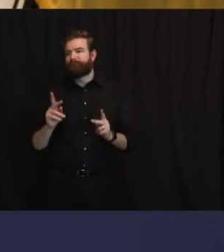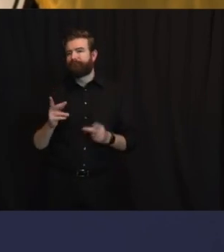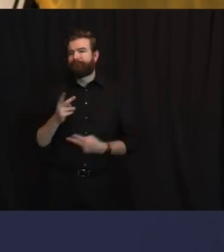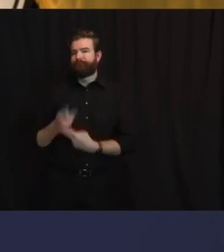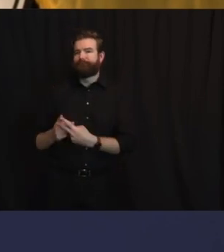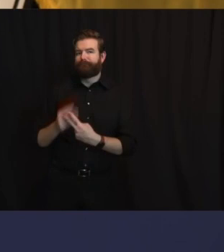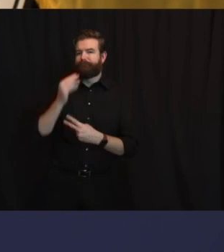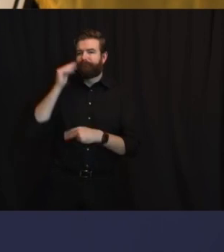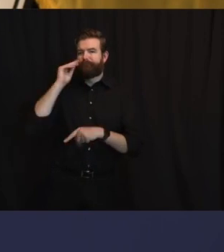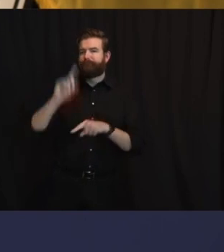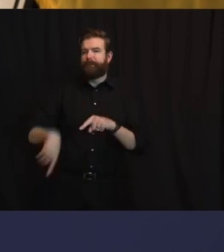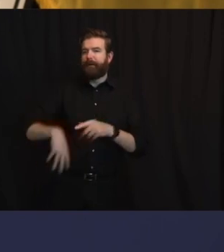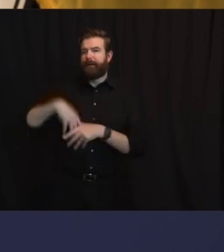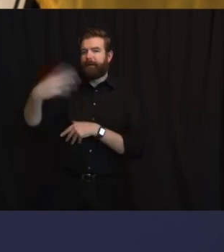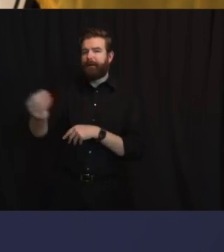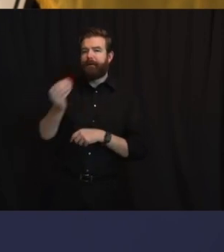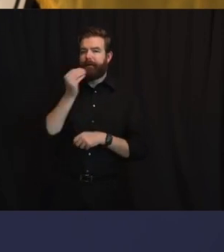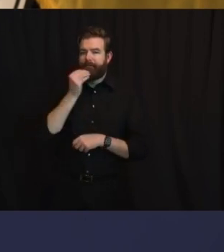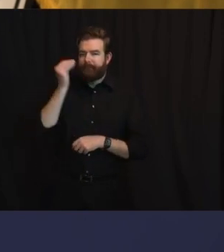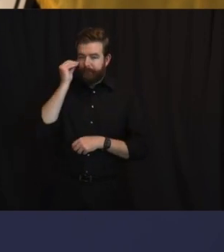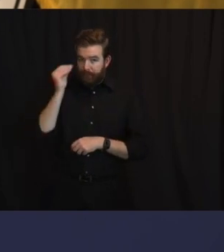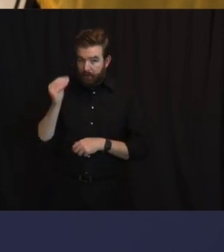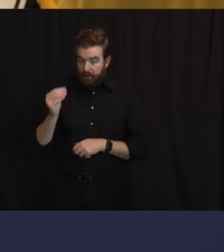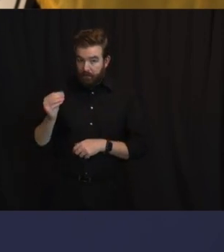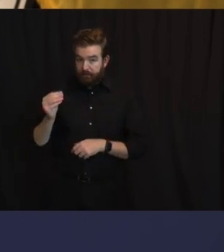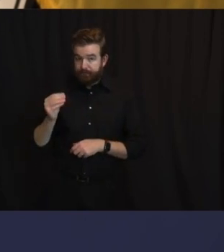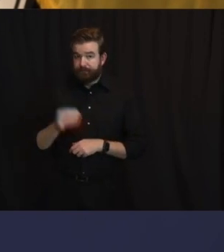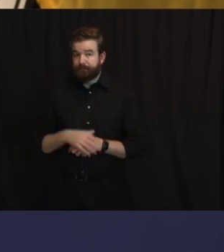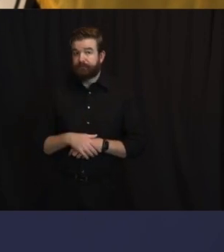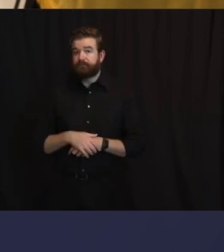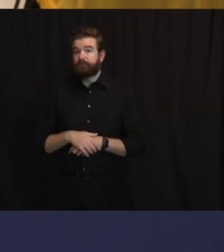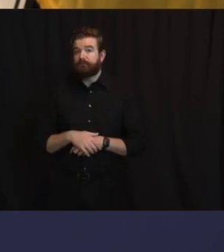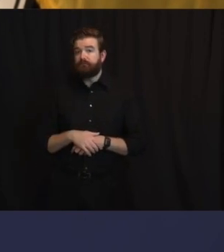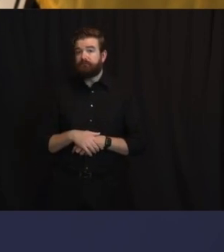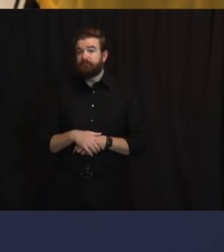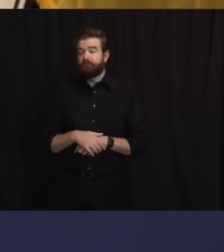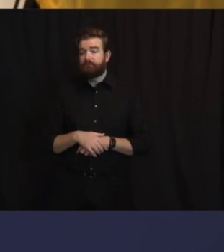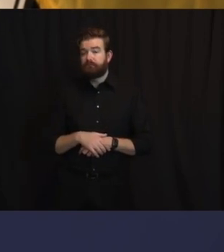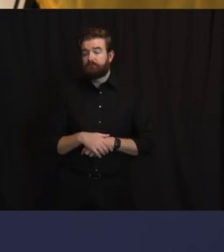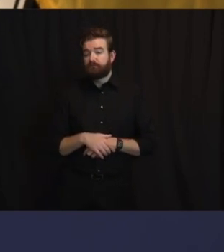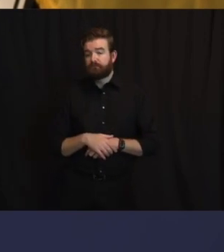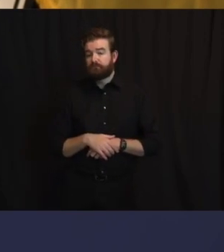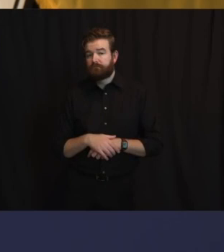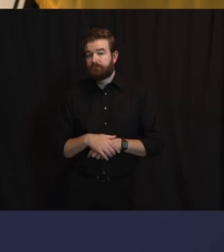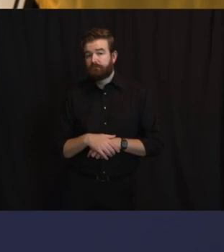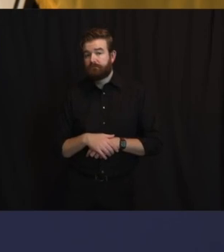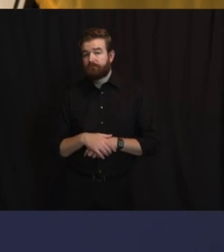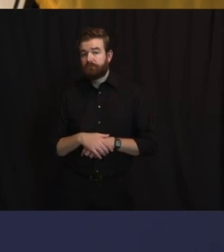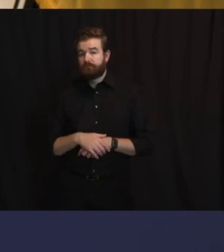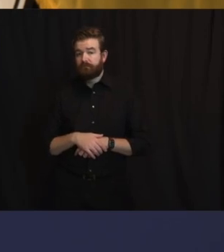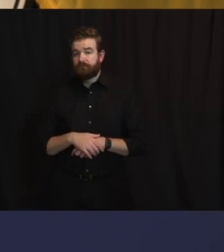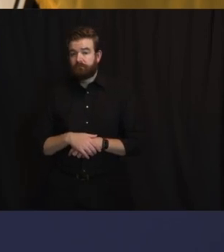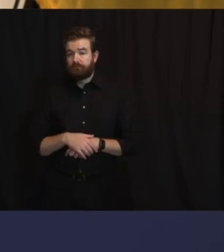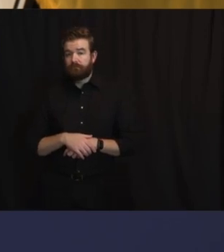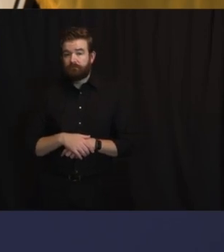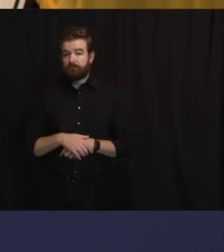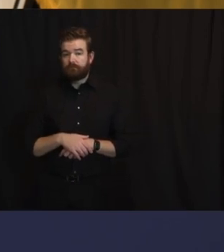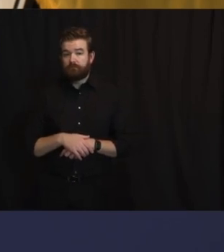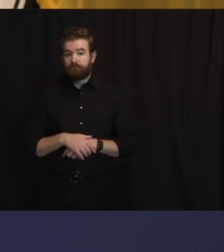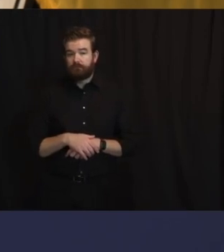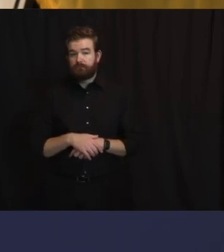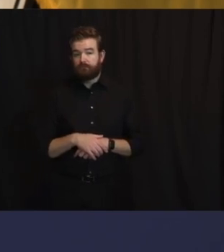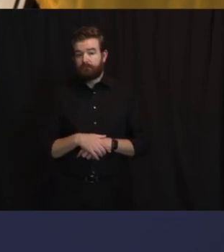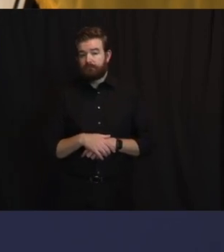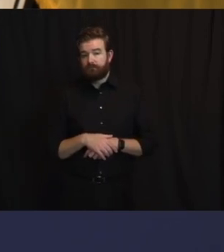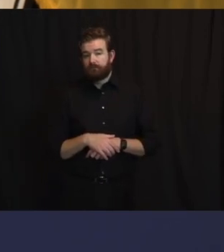your part B of that was, to what extent will it be state centralized approach versus a distributed approach? I think I can